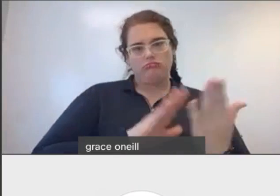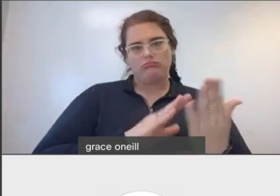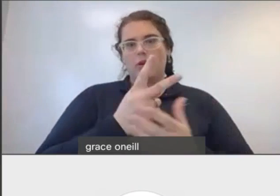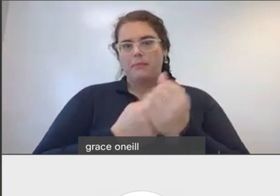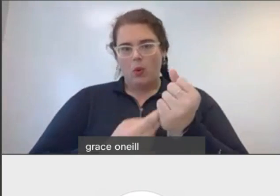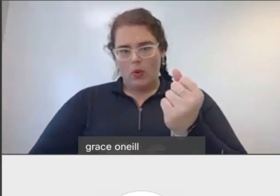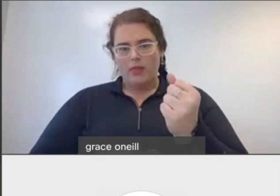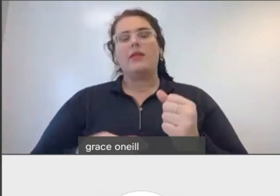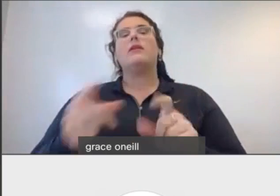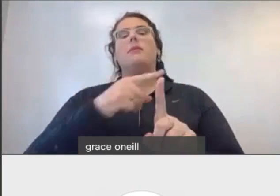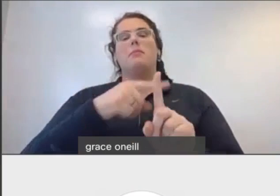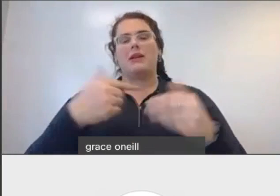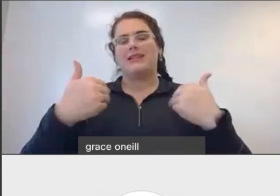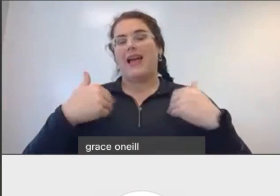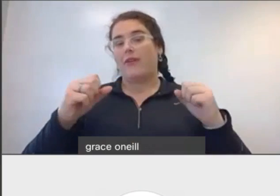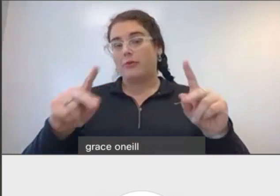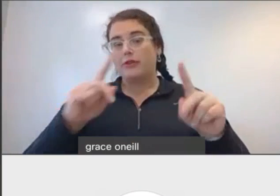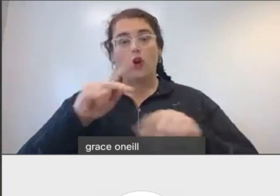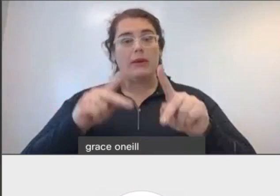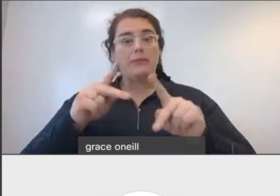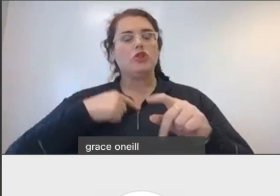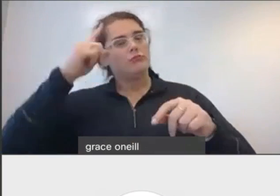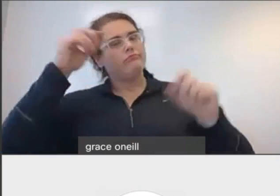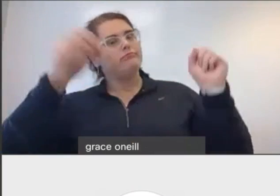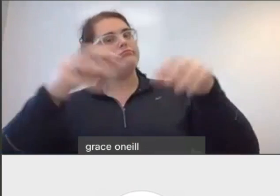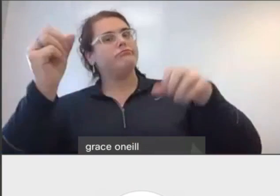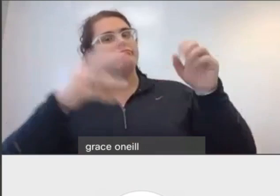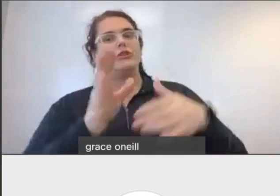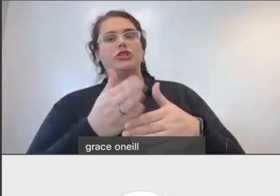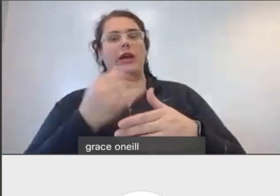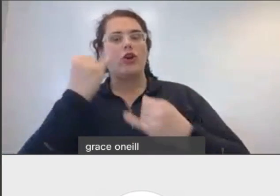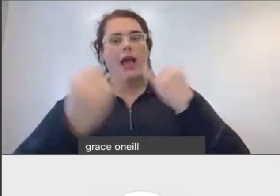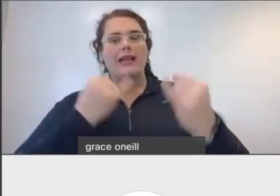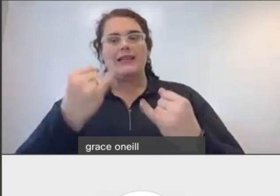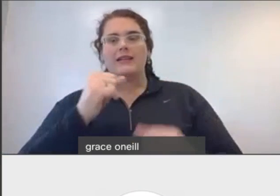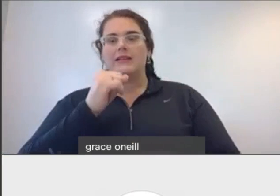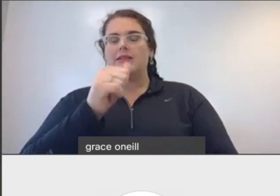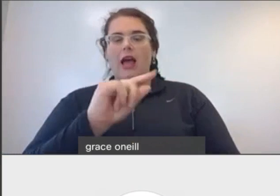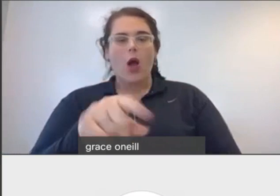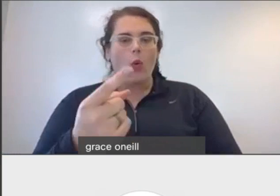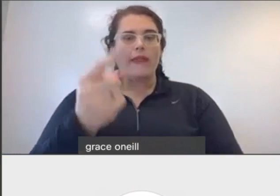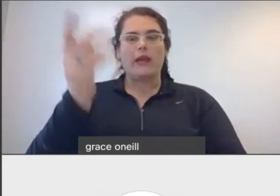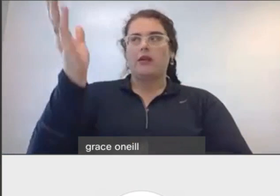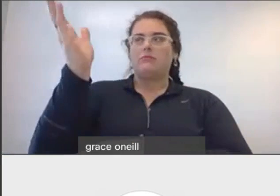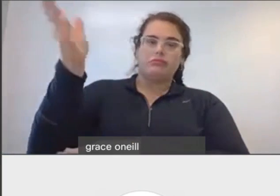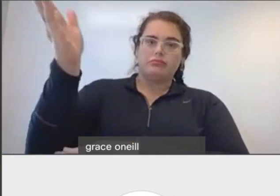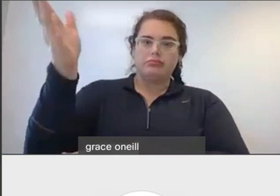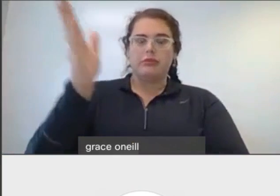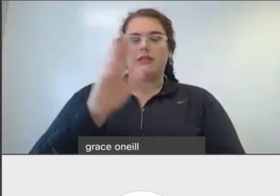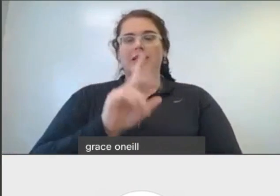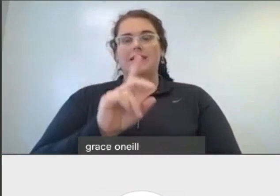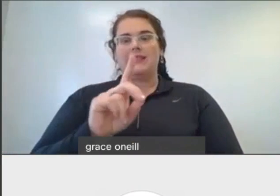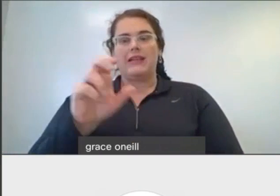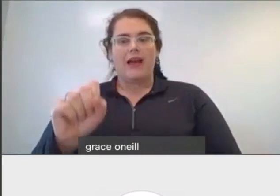we can have opportunities for people to share ideas and not just have this be DDS making or DC